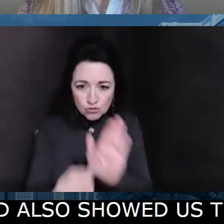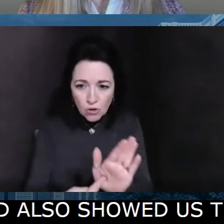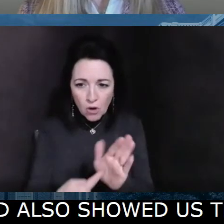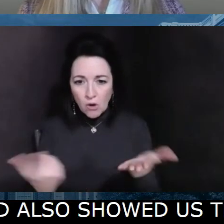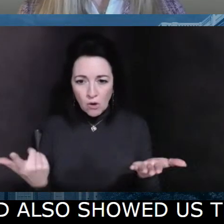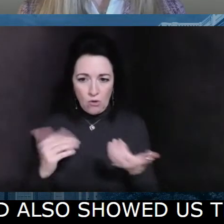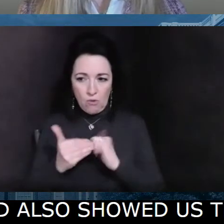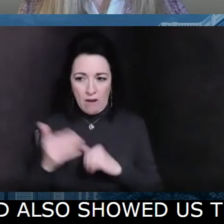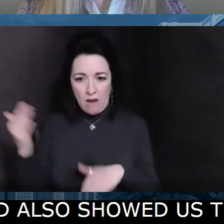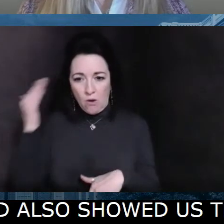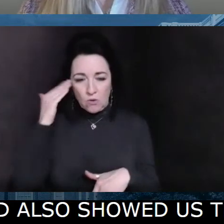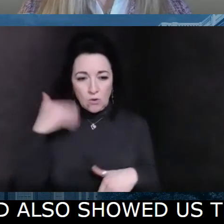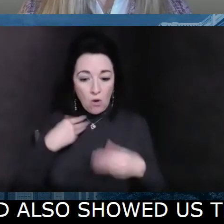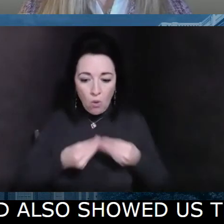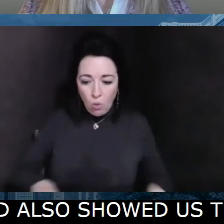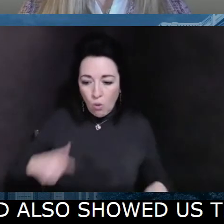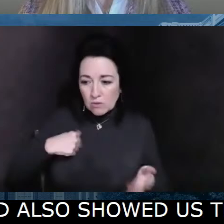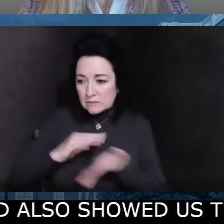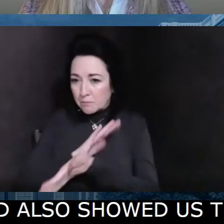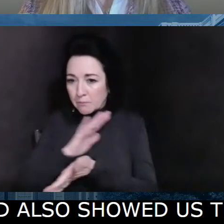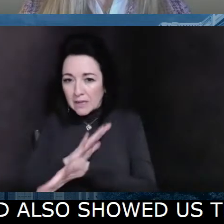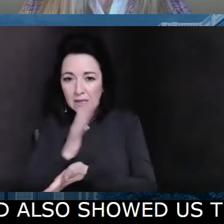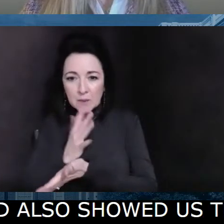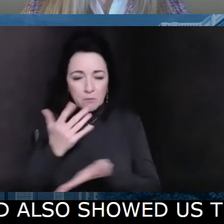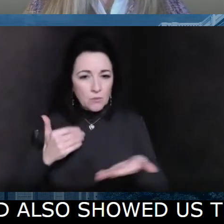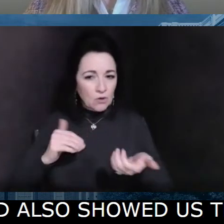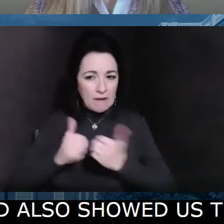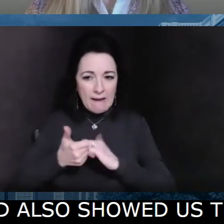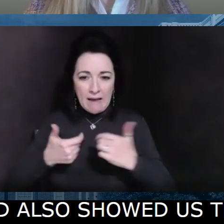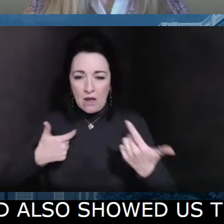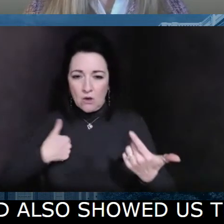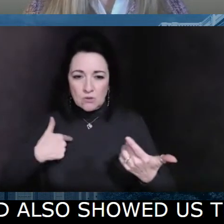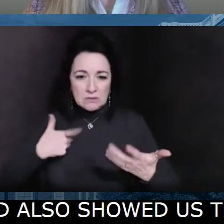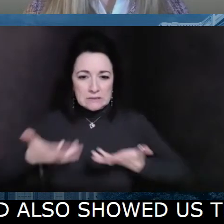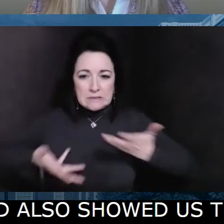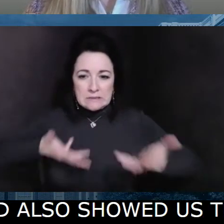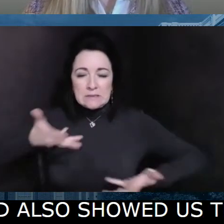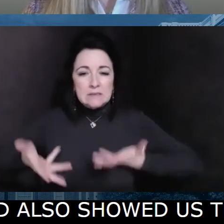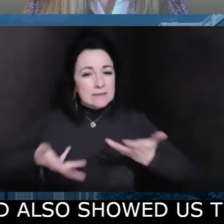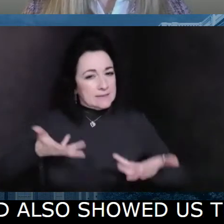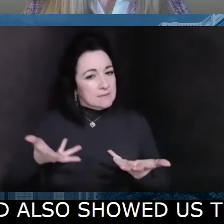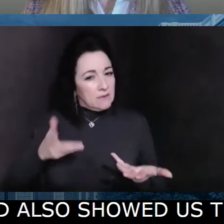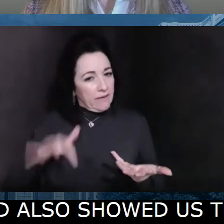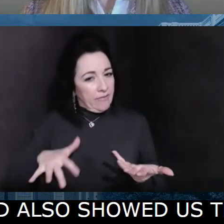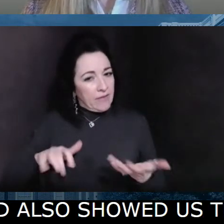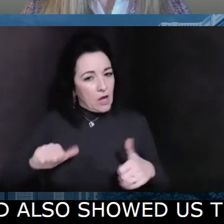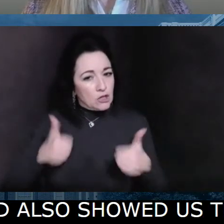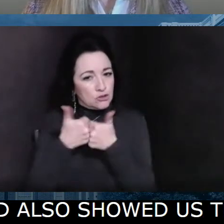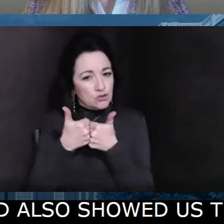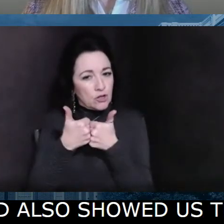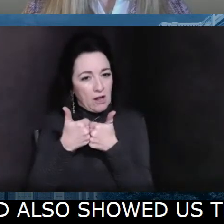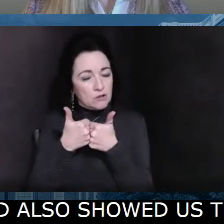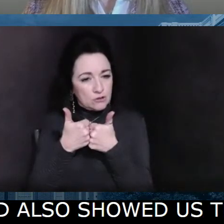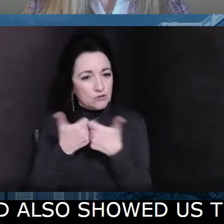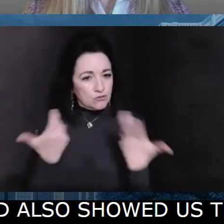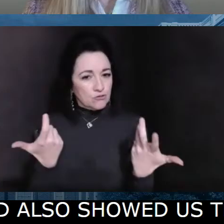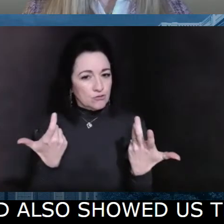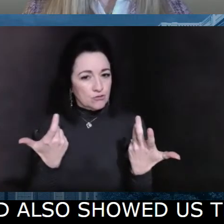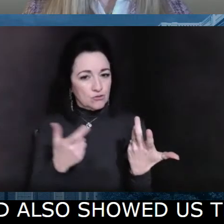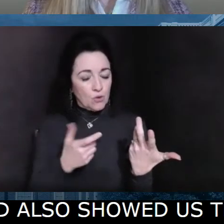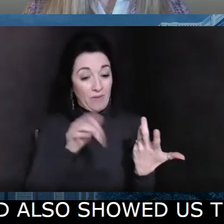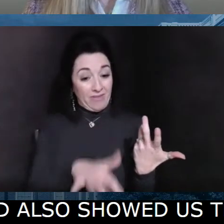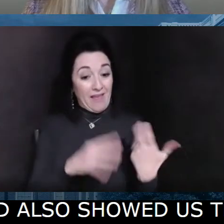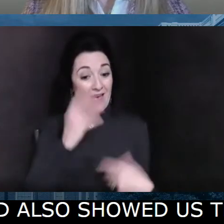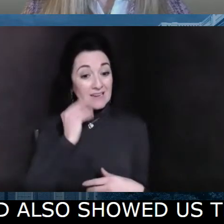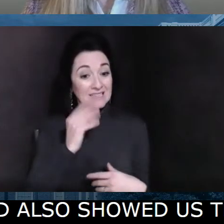pay attention to where the various opportunities are. And so one challenge created another challenge, or one experience